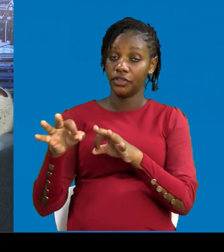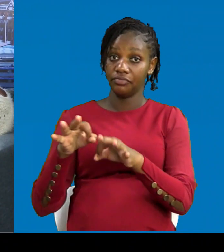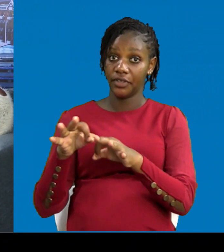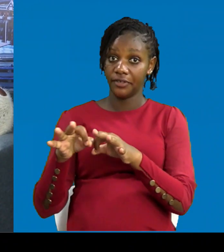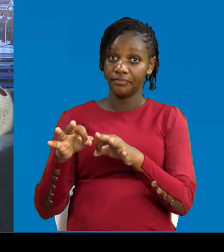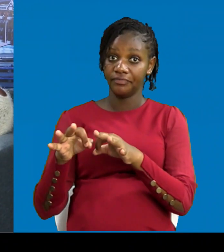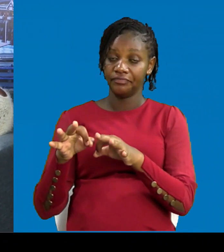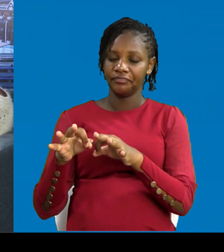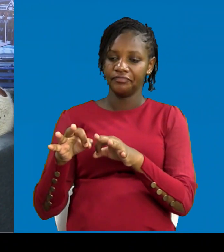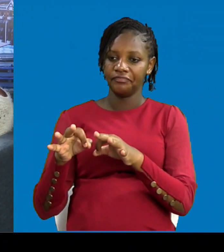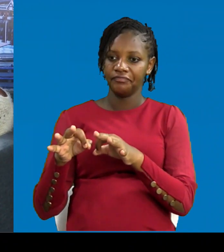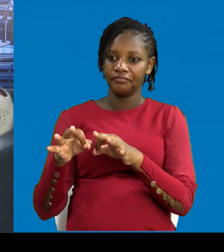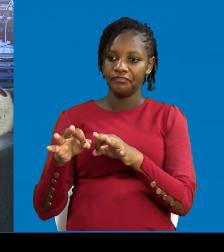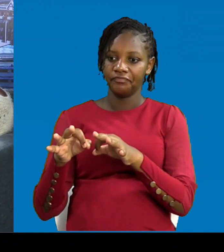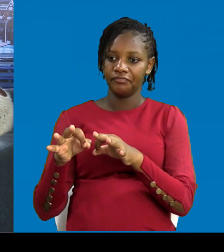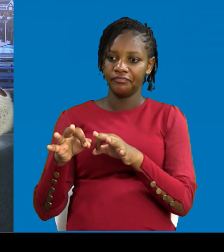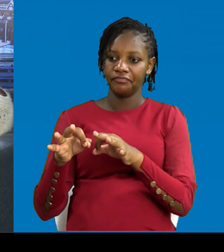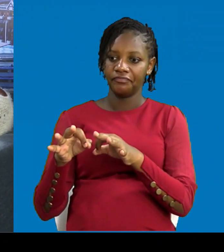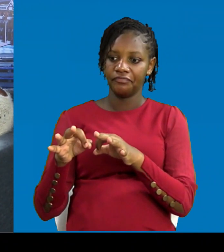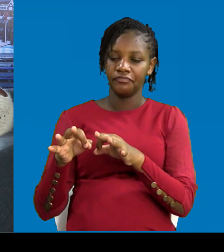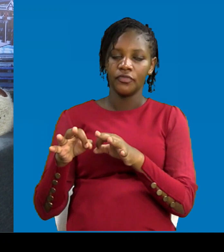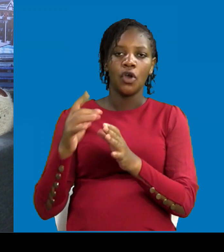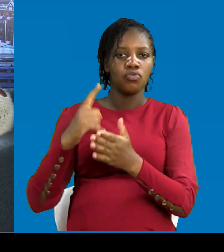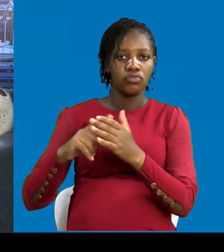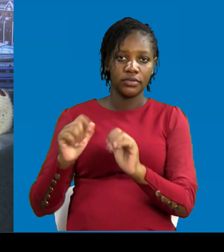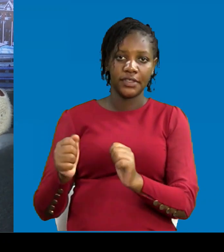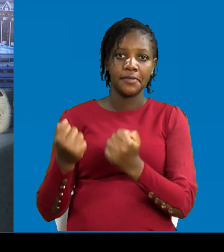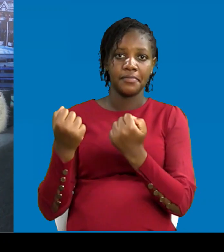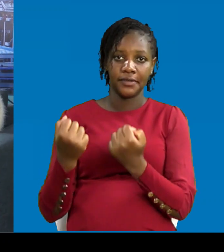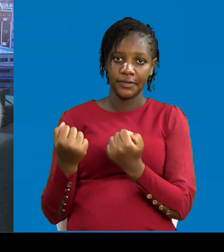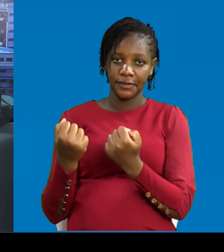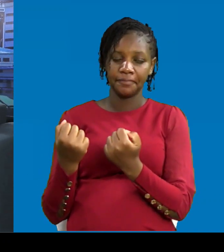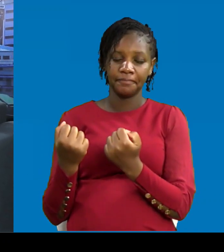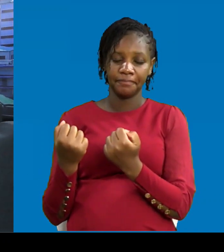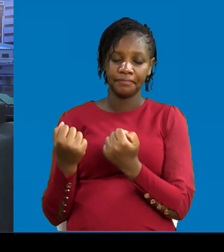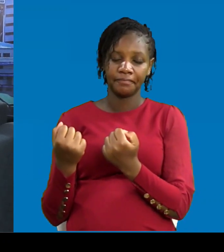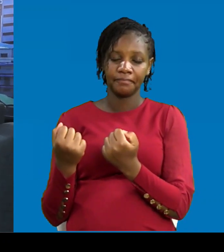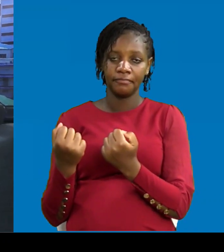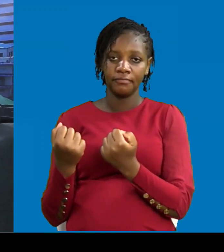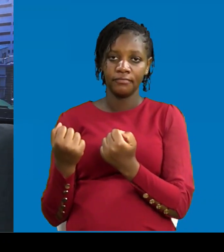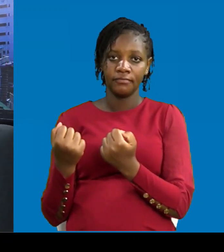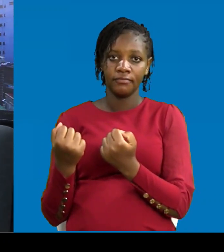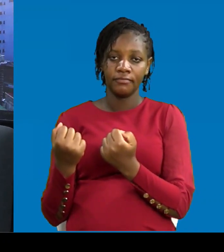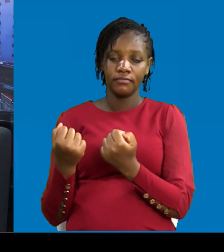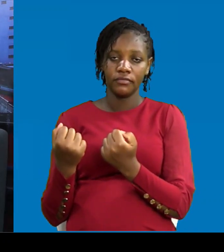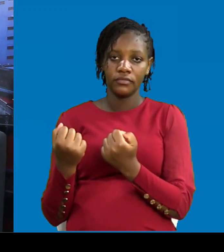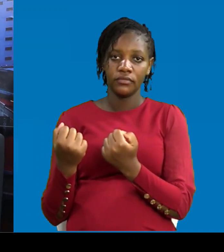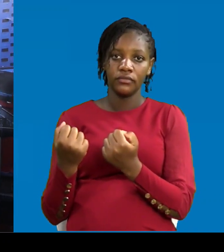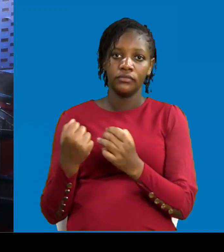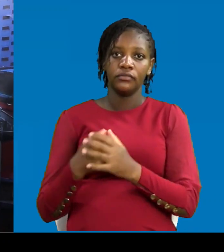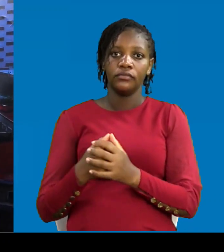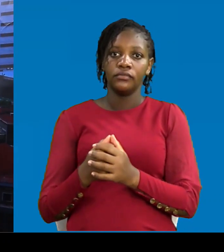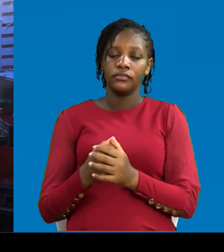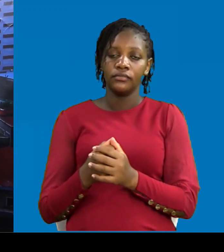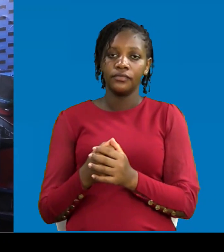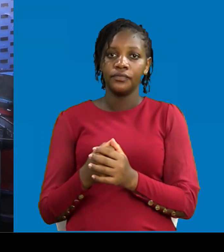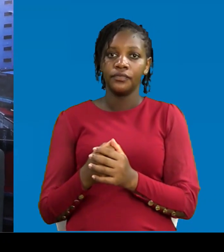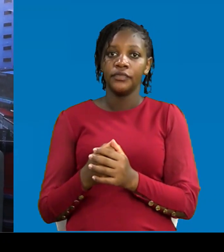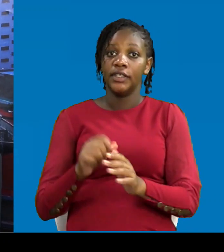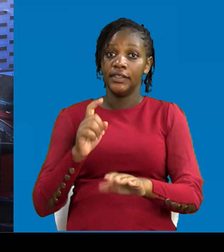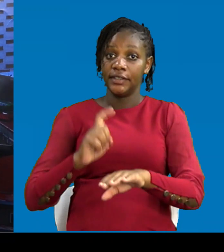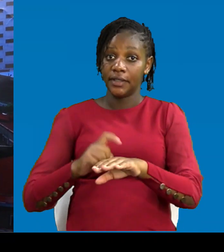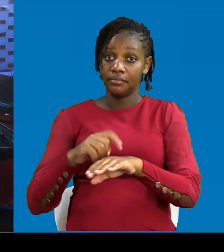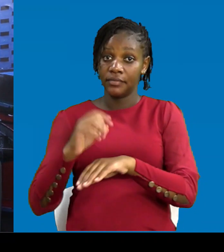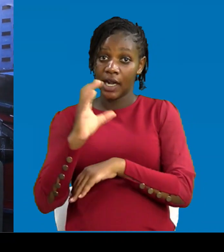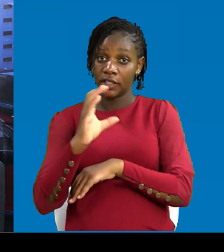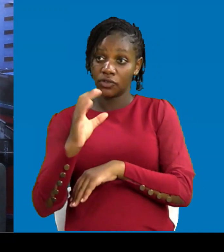explain better if I explain to you what the styling process looks like. So, of course, a client will reach